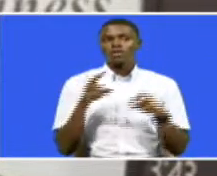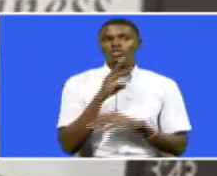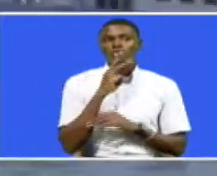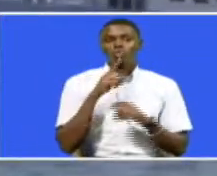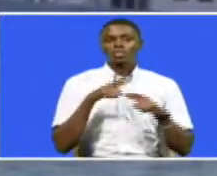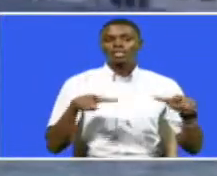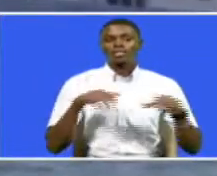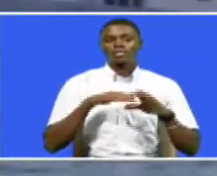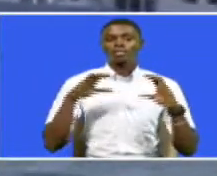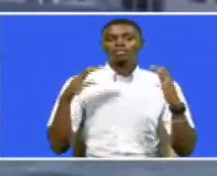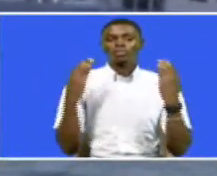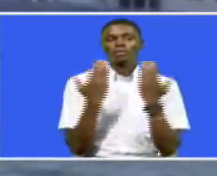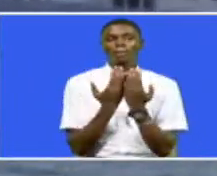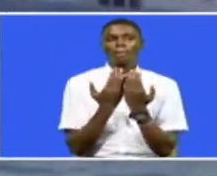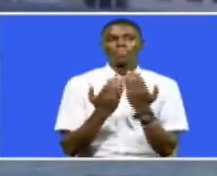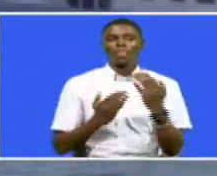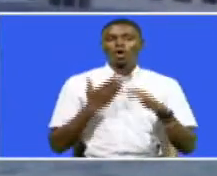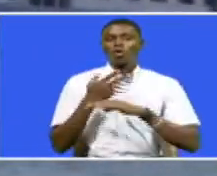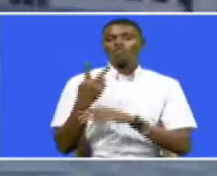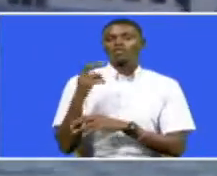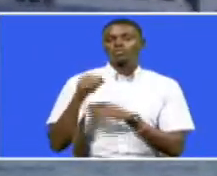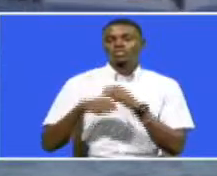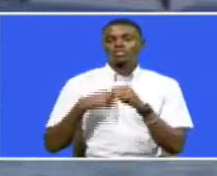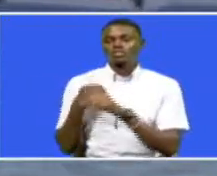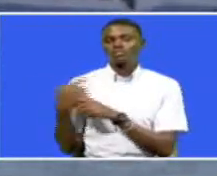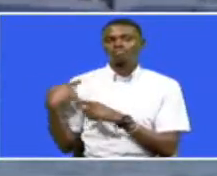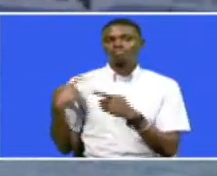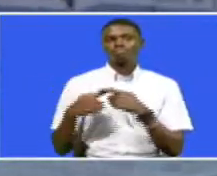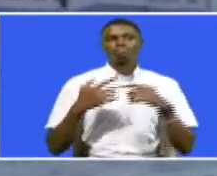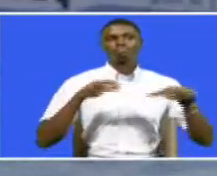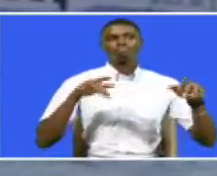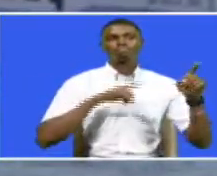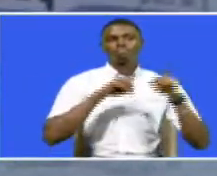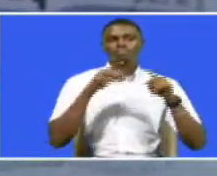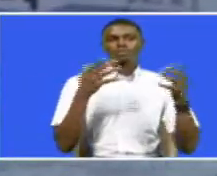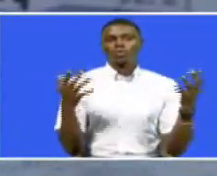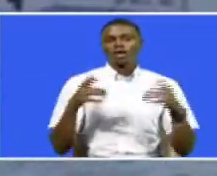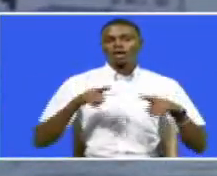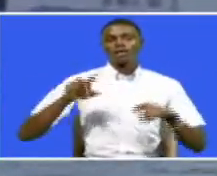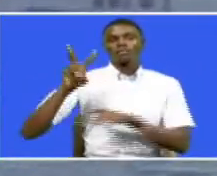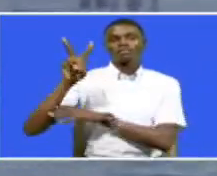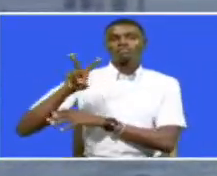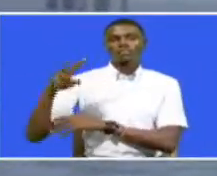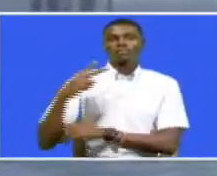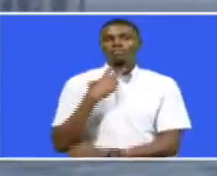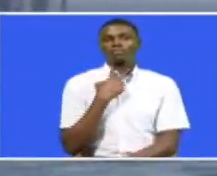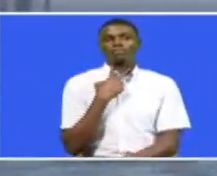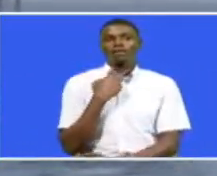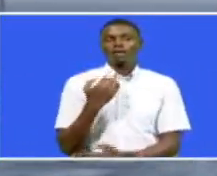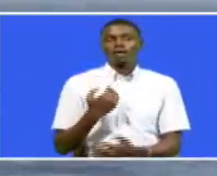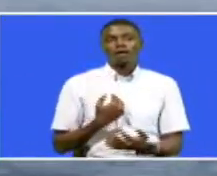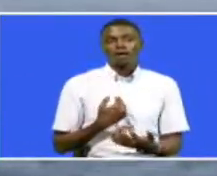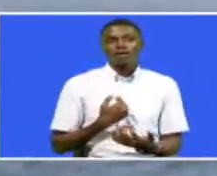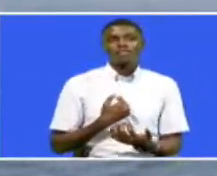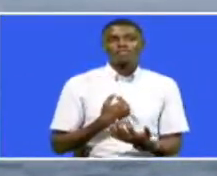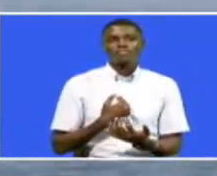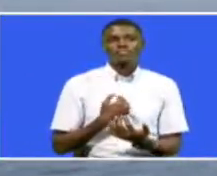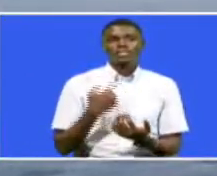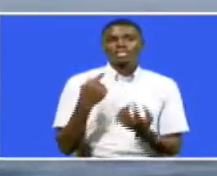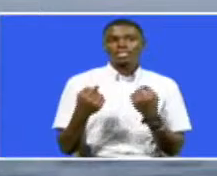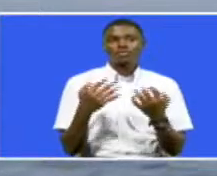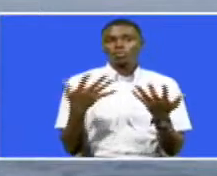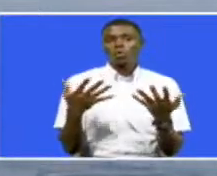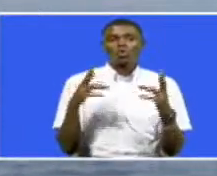the world. For over 20 years, maritime transport on Lake Victoria has been dormant. There has been little or